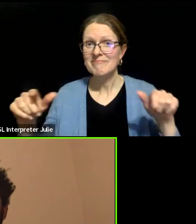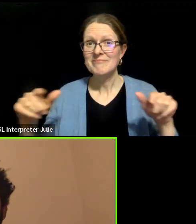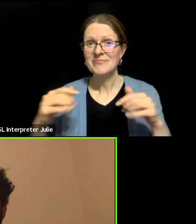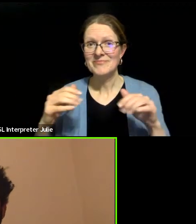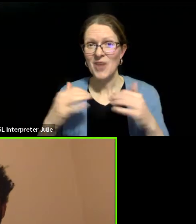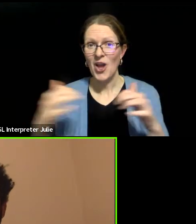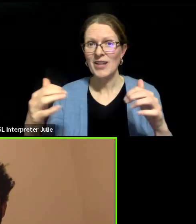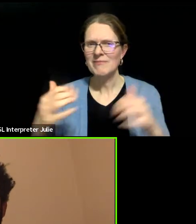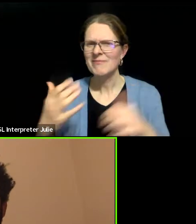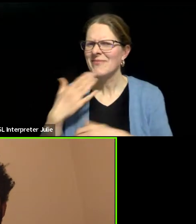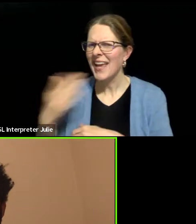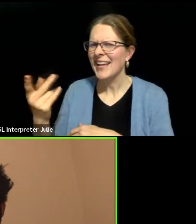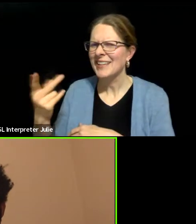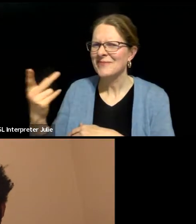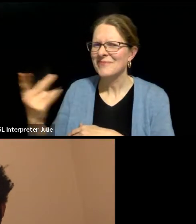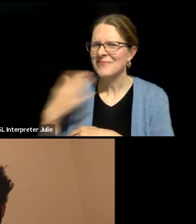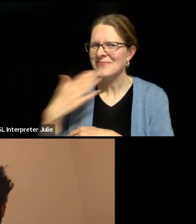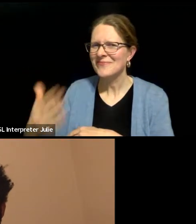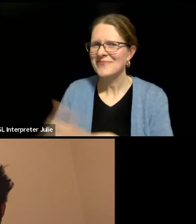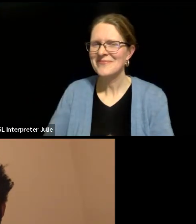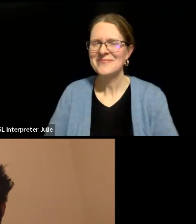and Joy. Yes.